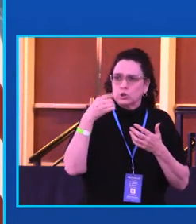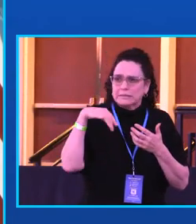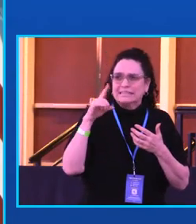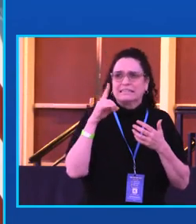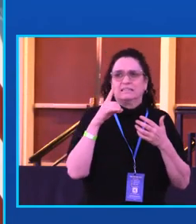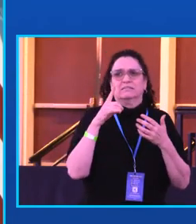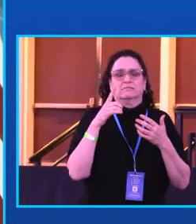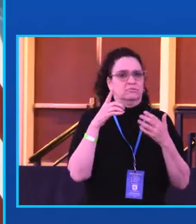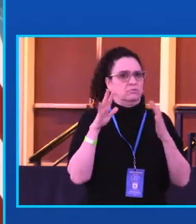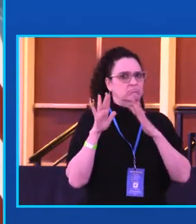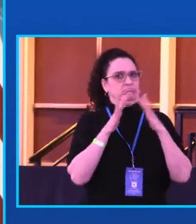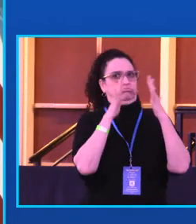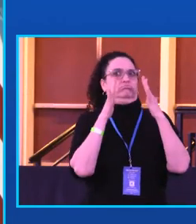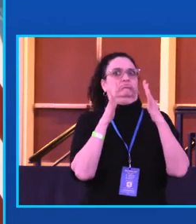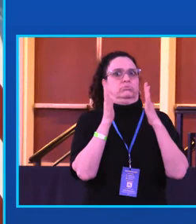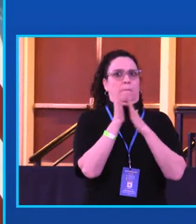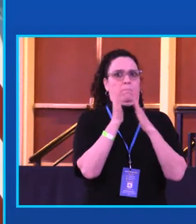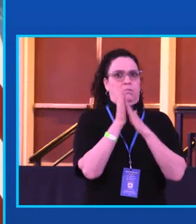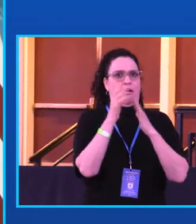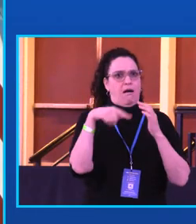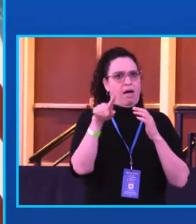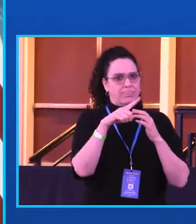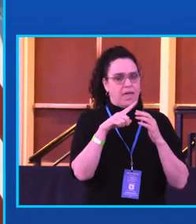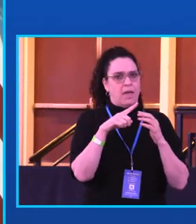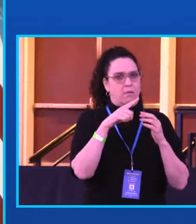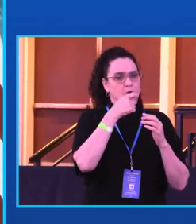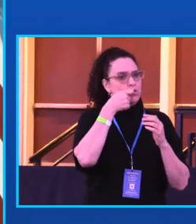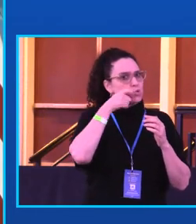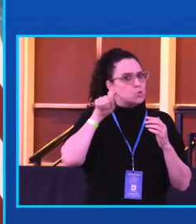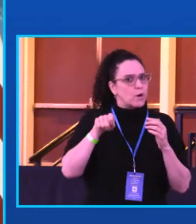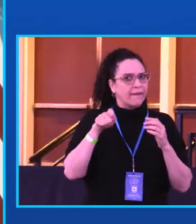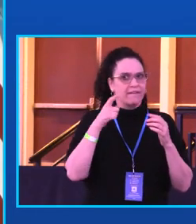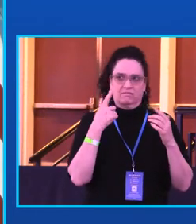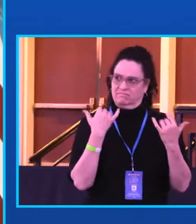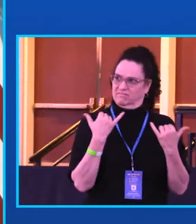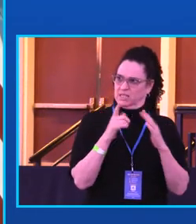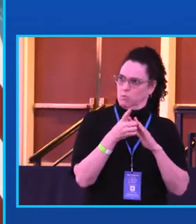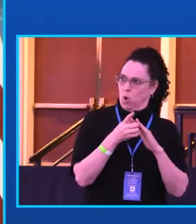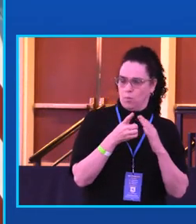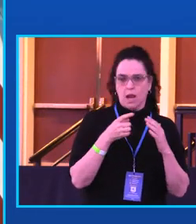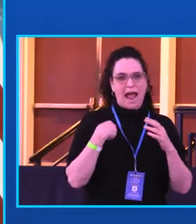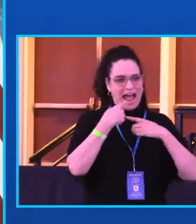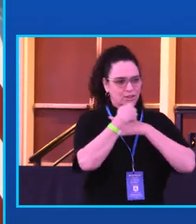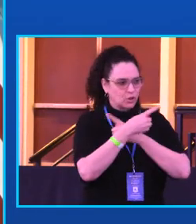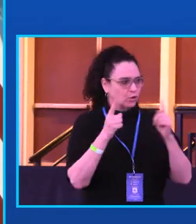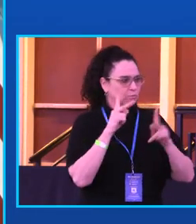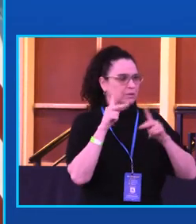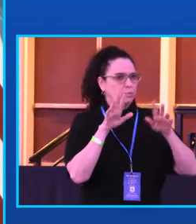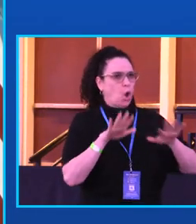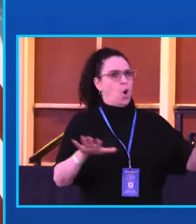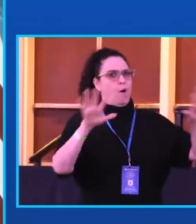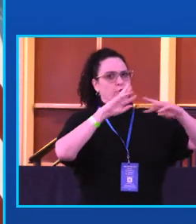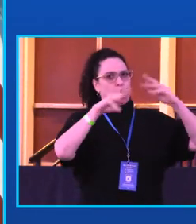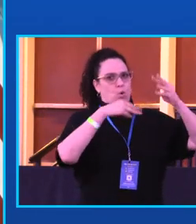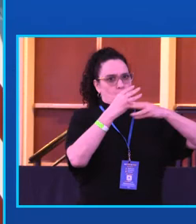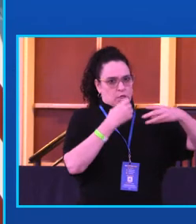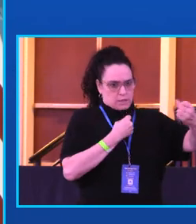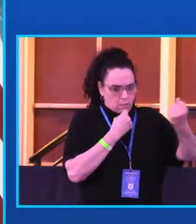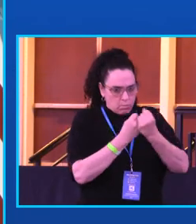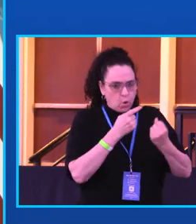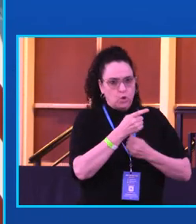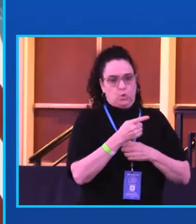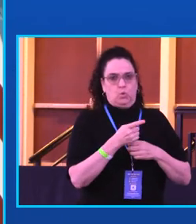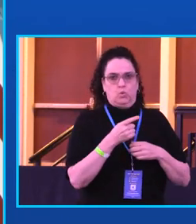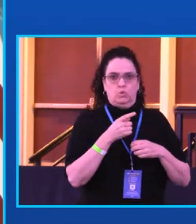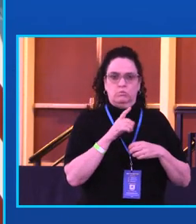them in this point means a lot. I told them, people around the world stand with them and they are not